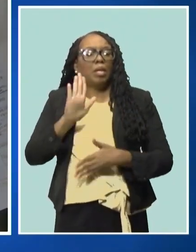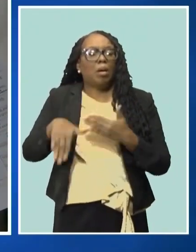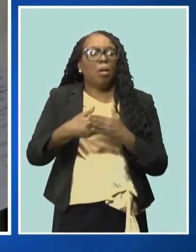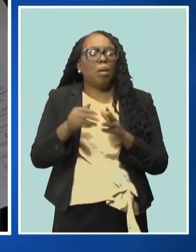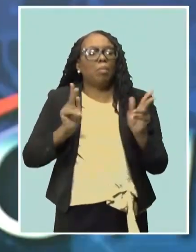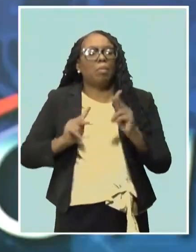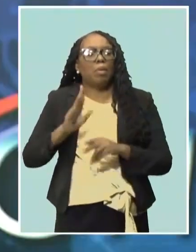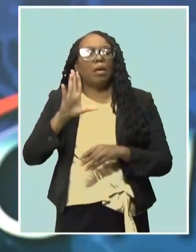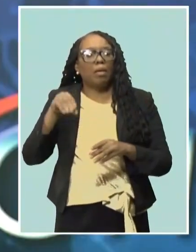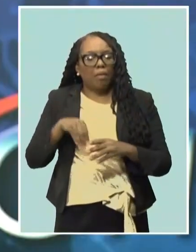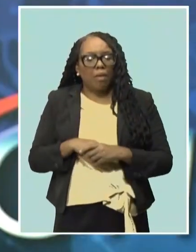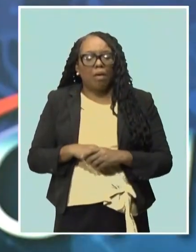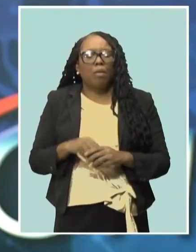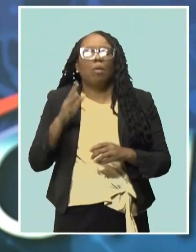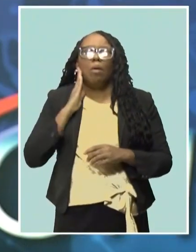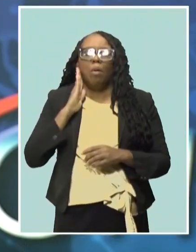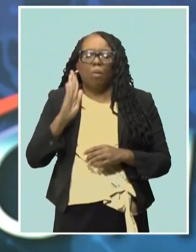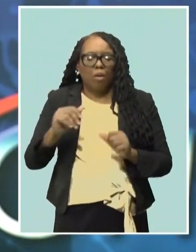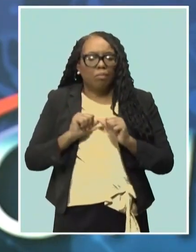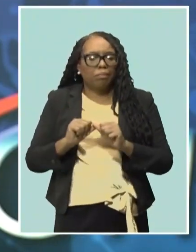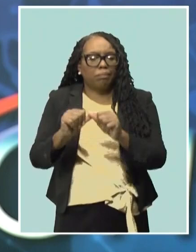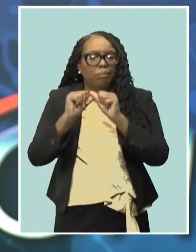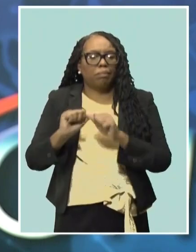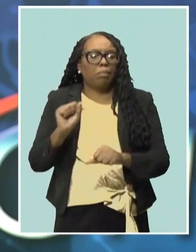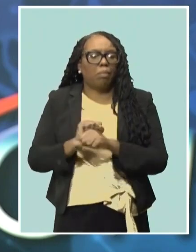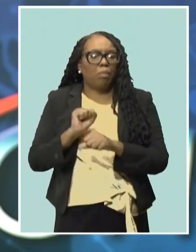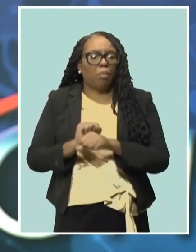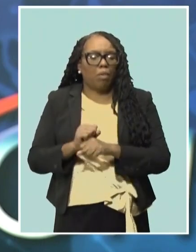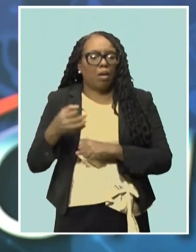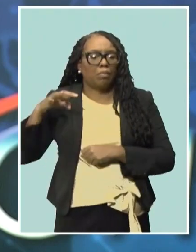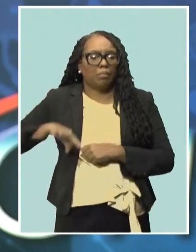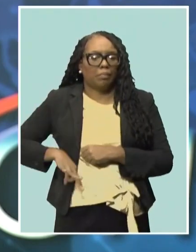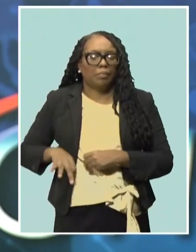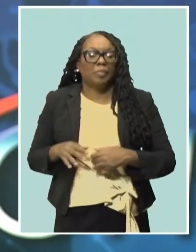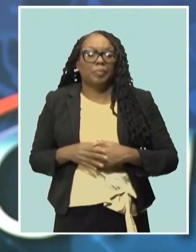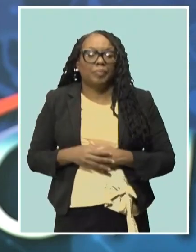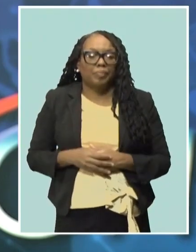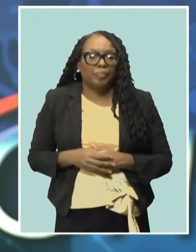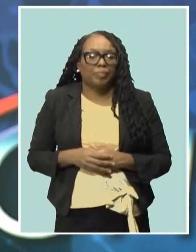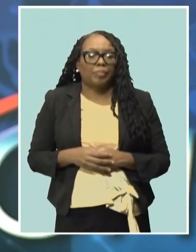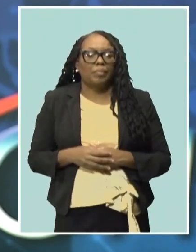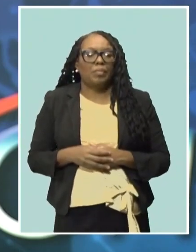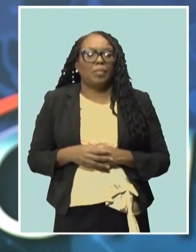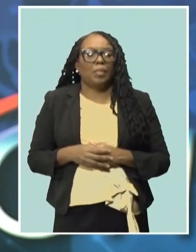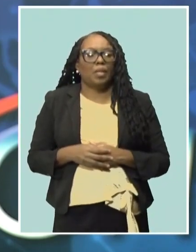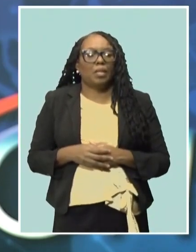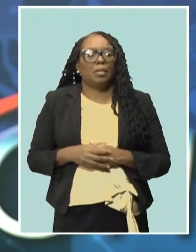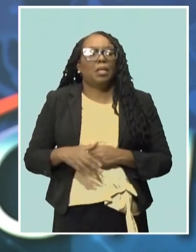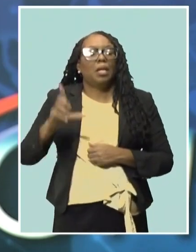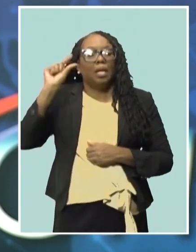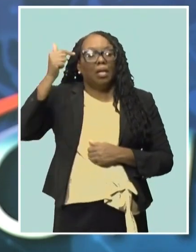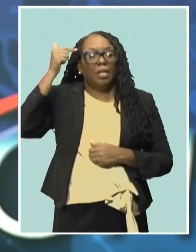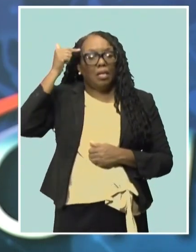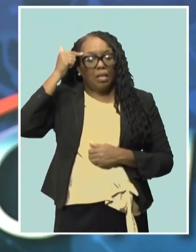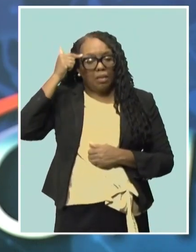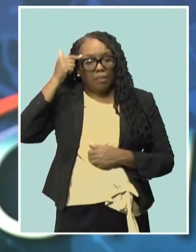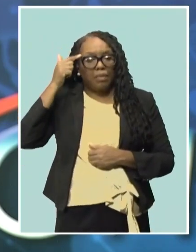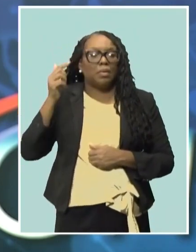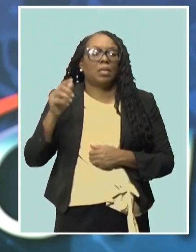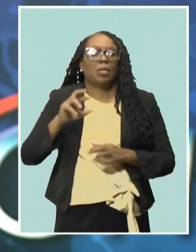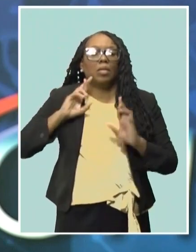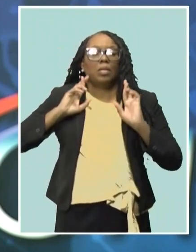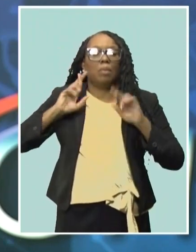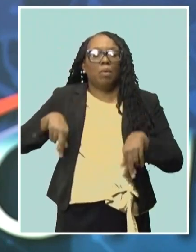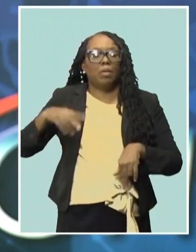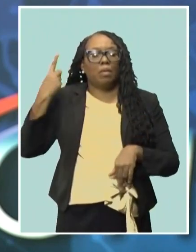News. Government is intensifying its efforts to respond to the global climate crisis and to ensure citizens